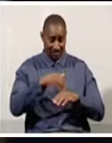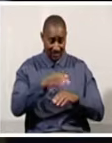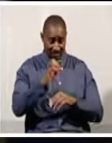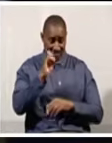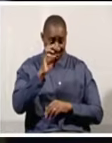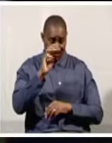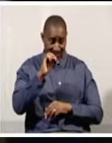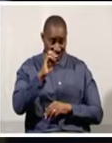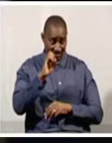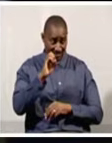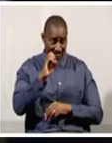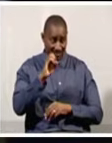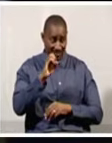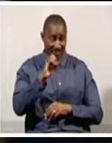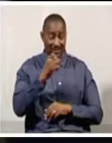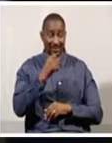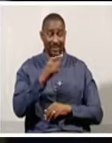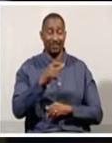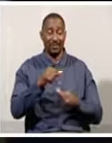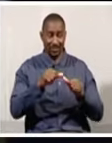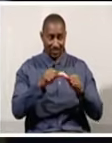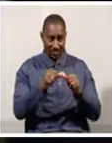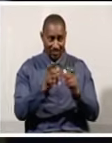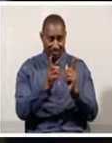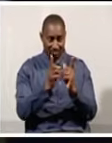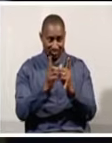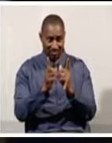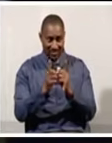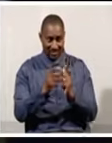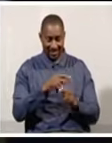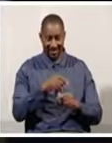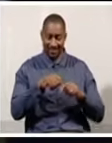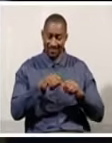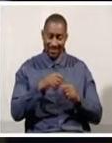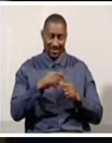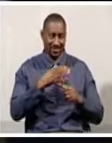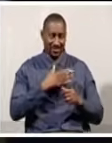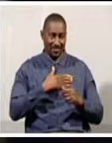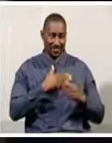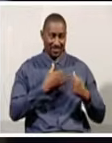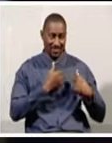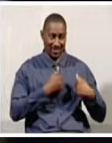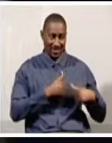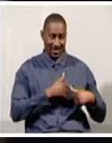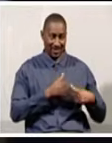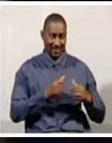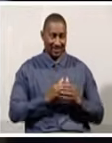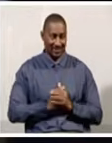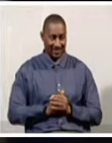message was, we will be in touch. And it breaks my heart that I will never know what we will be in